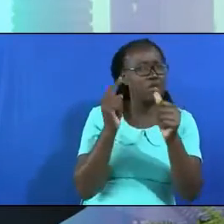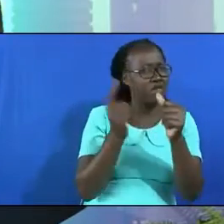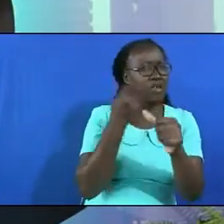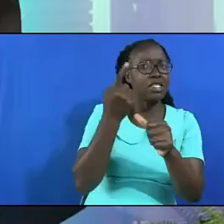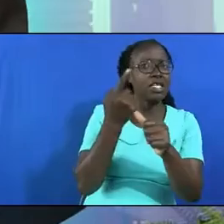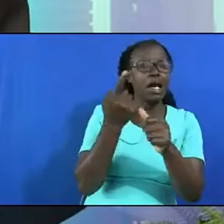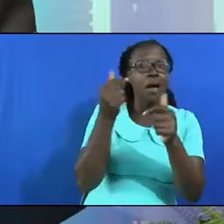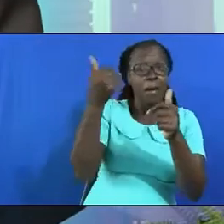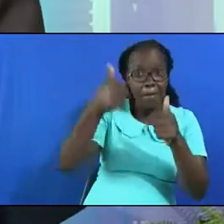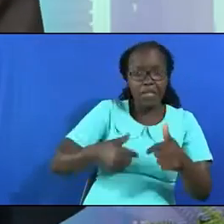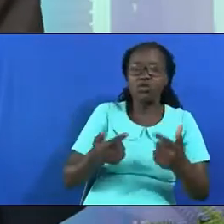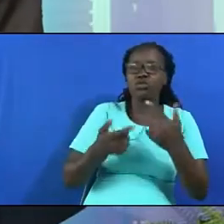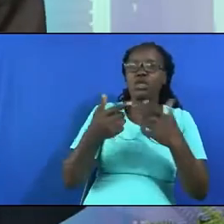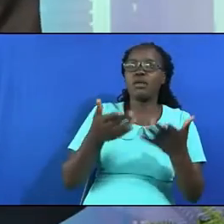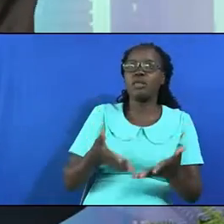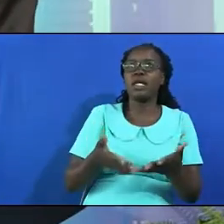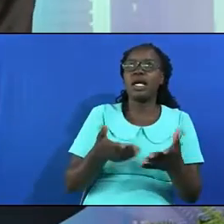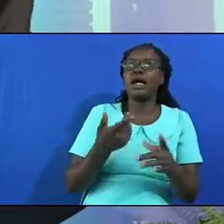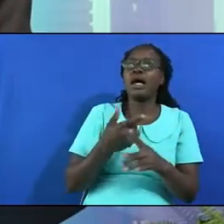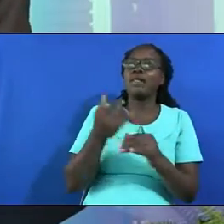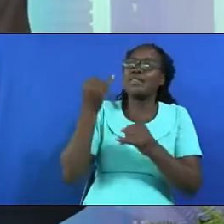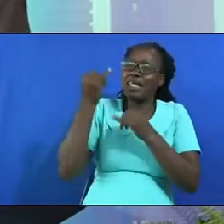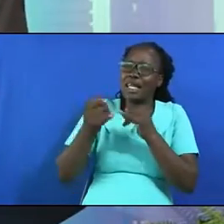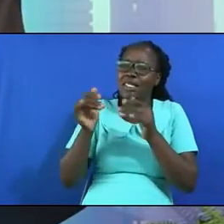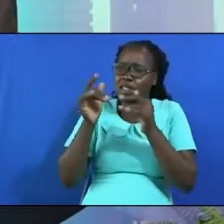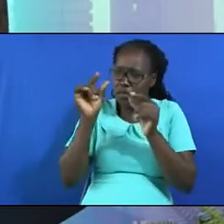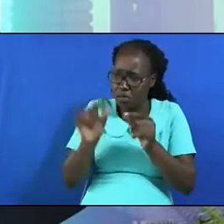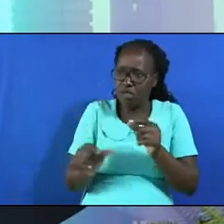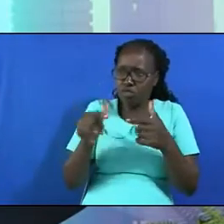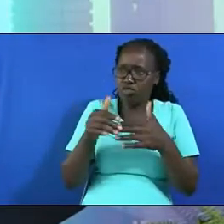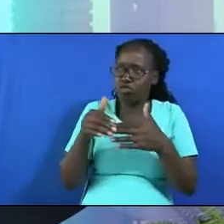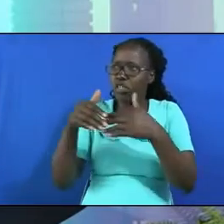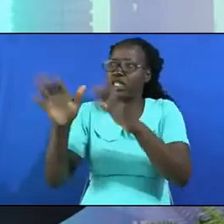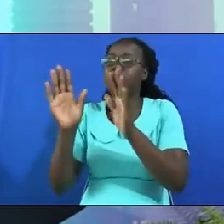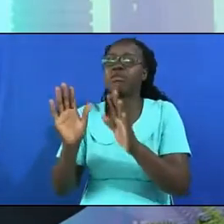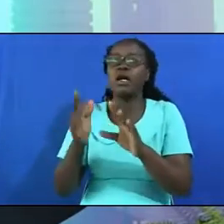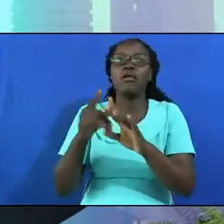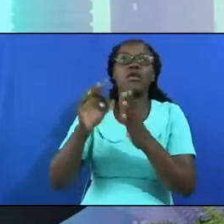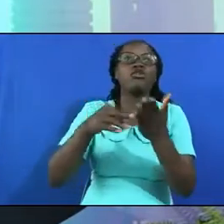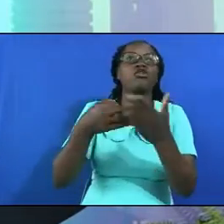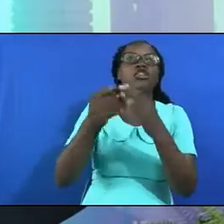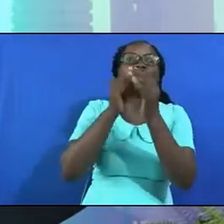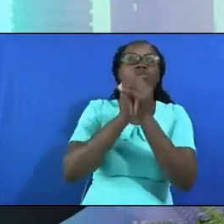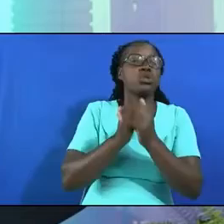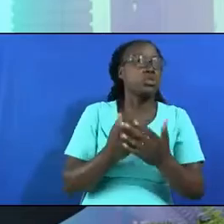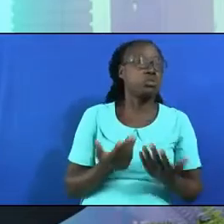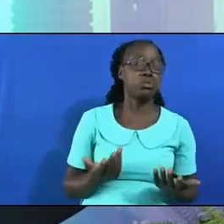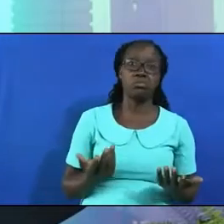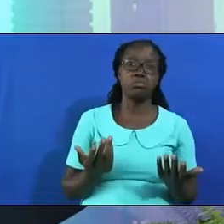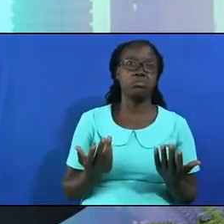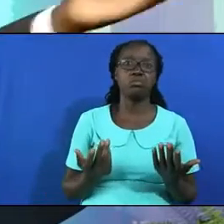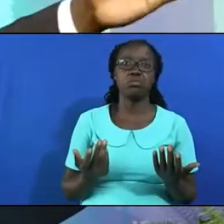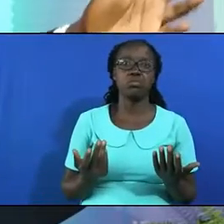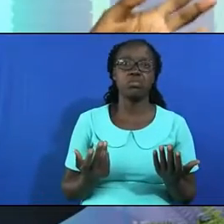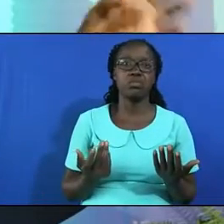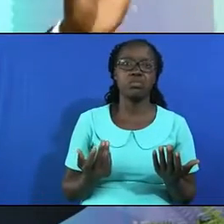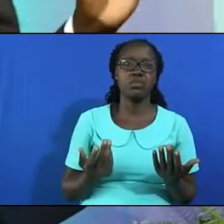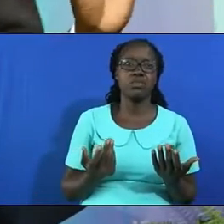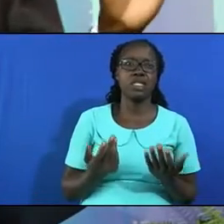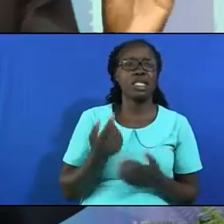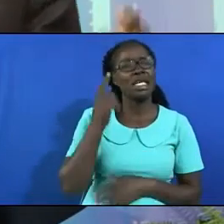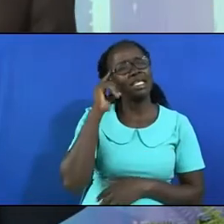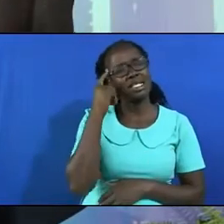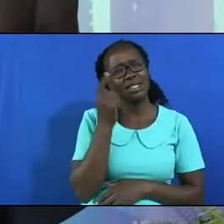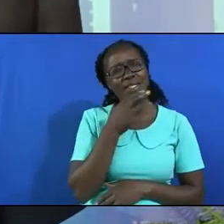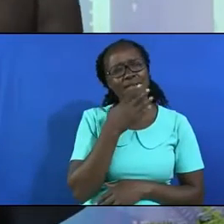first person to be here and the last person to leave, but you fail to do what? To worship. I just thought I